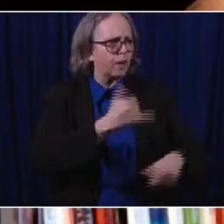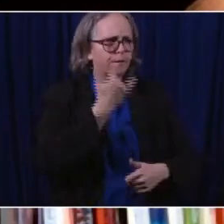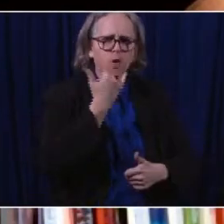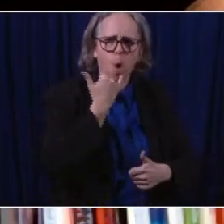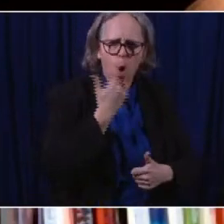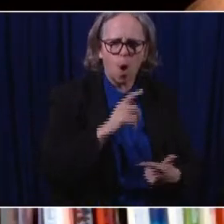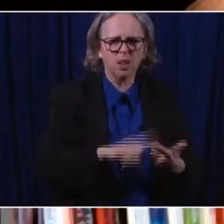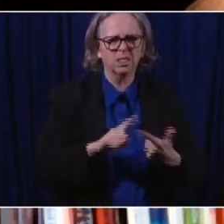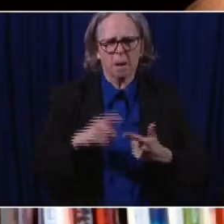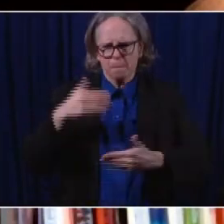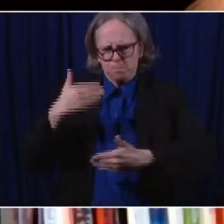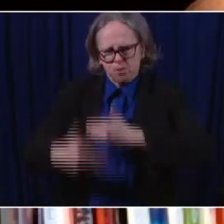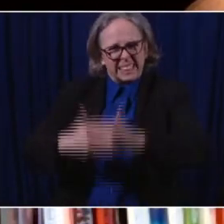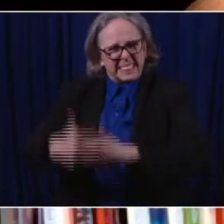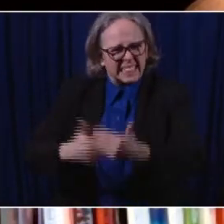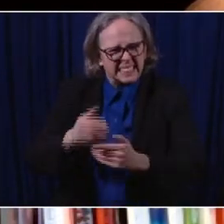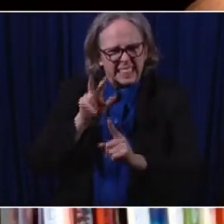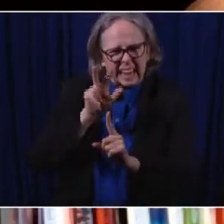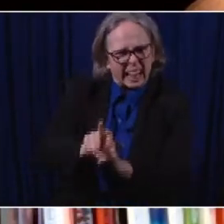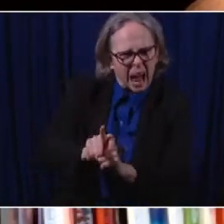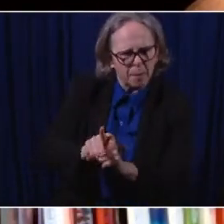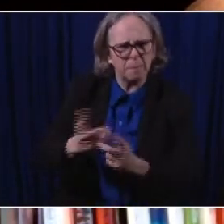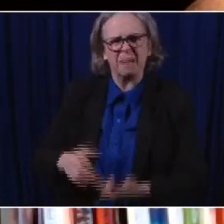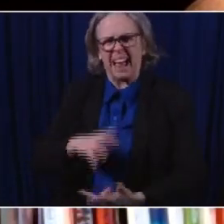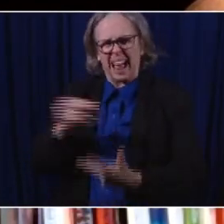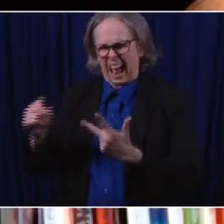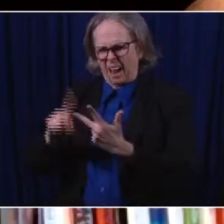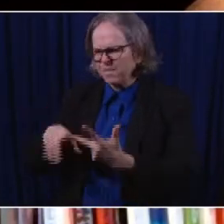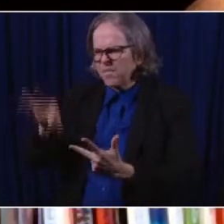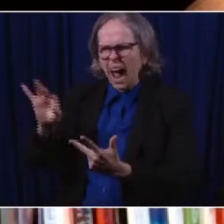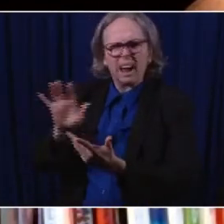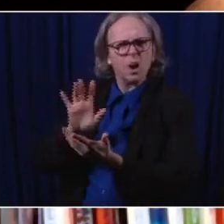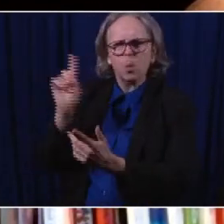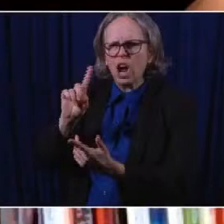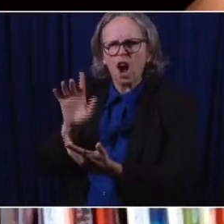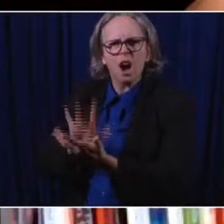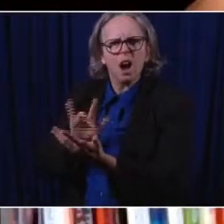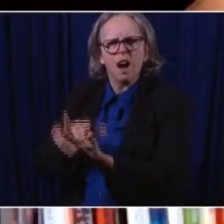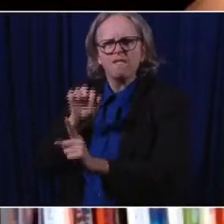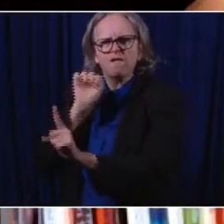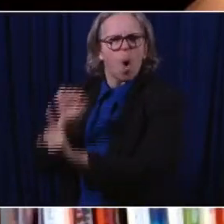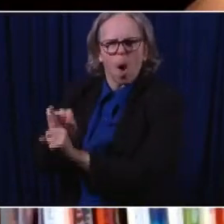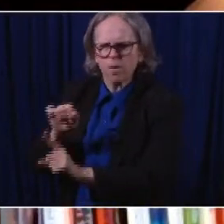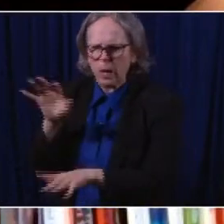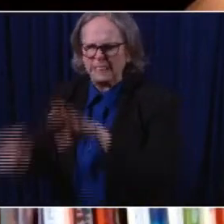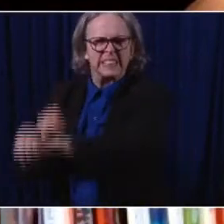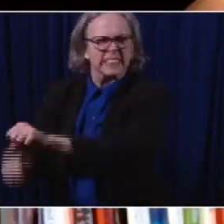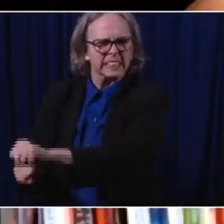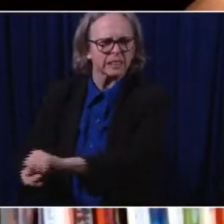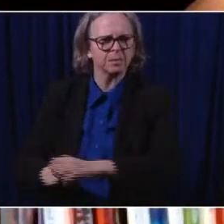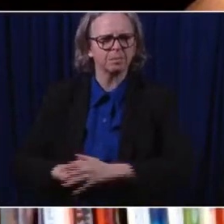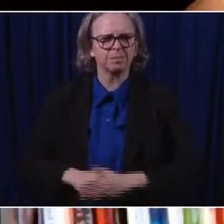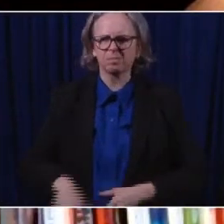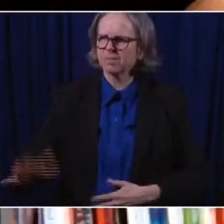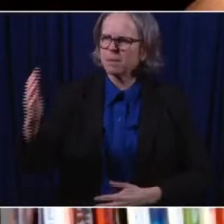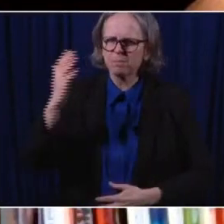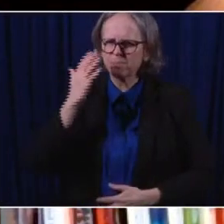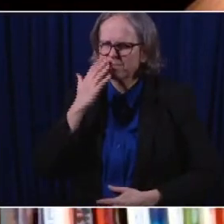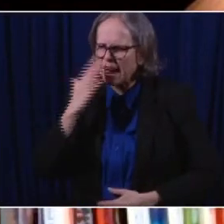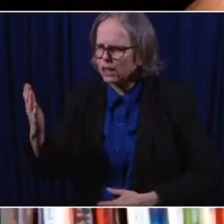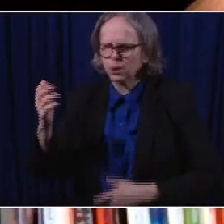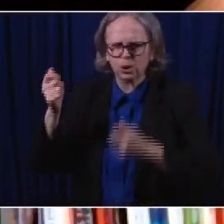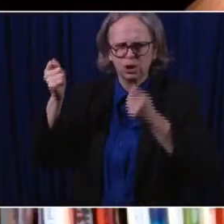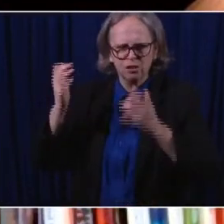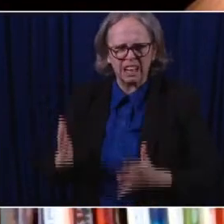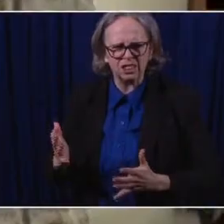forward to sharing our progress as time goes on. Director, thank you very, very much. I'm going to go now to